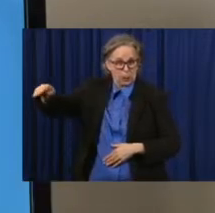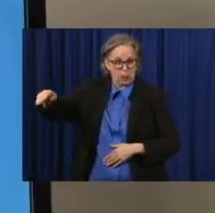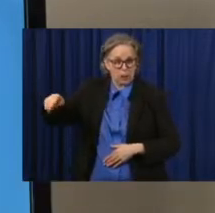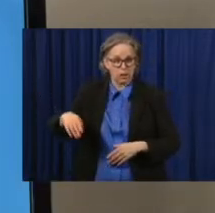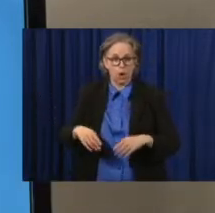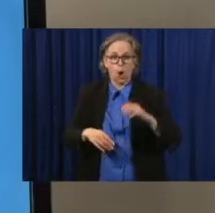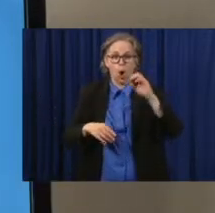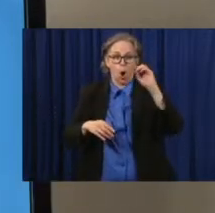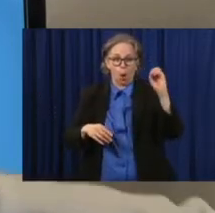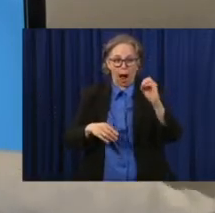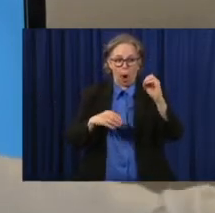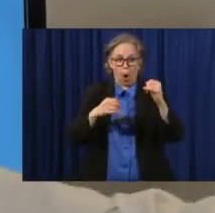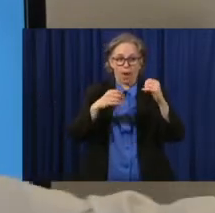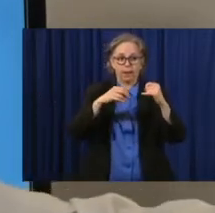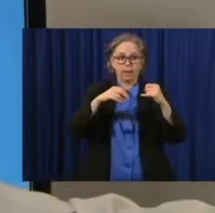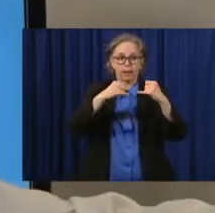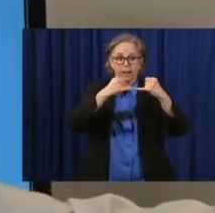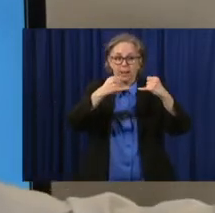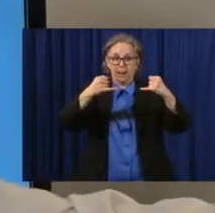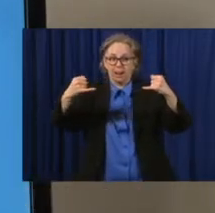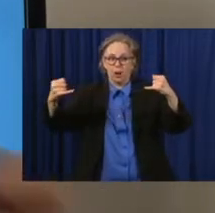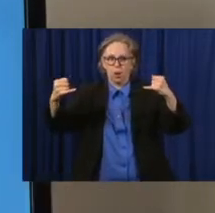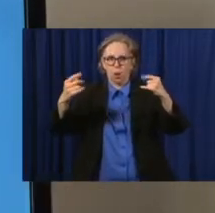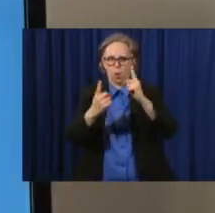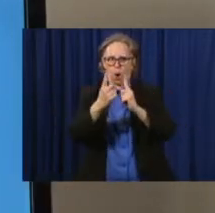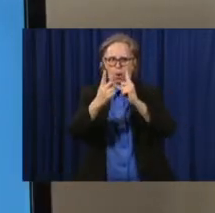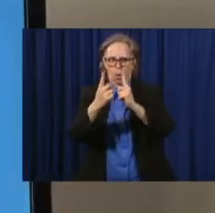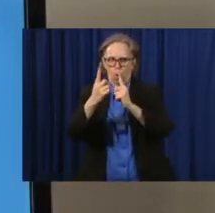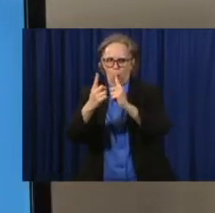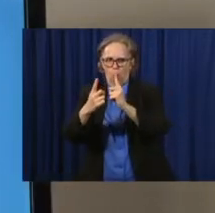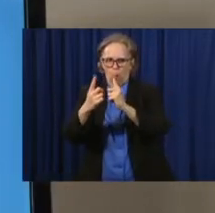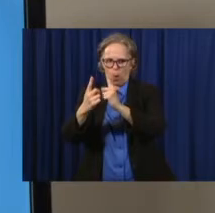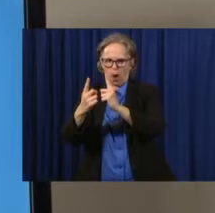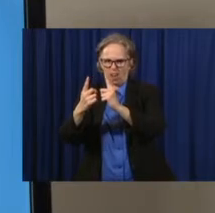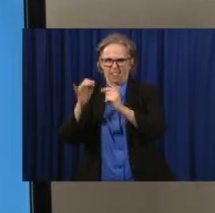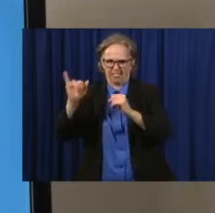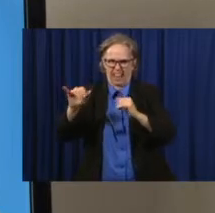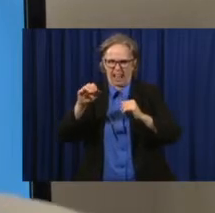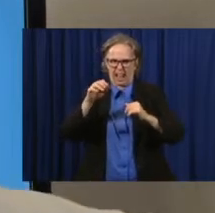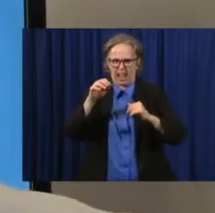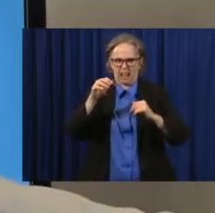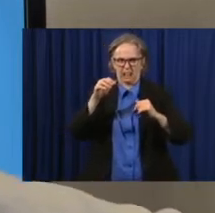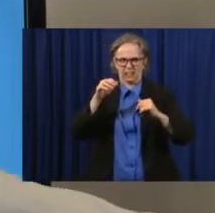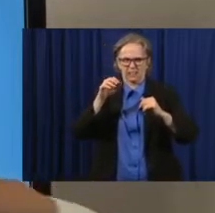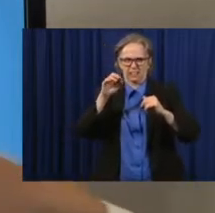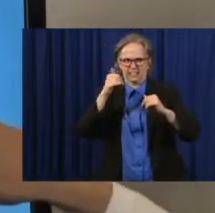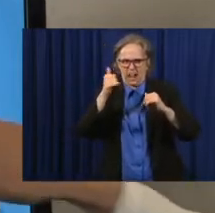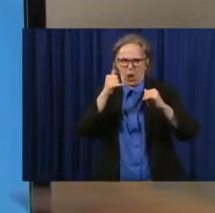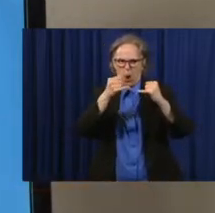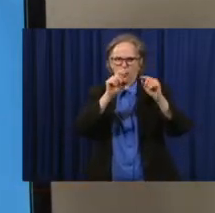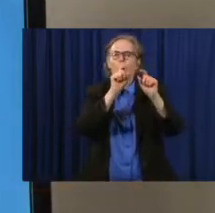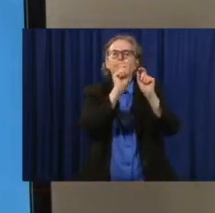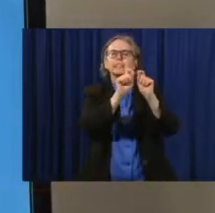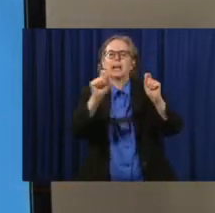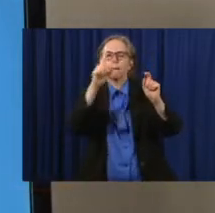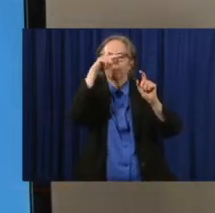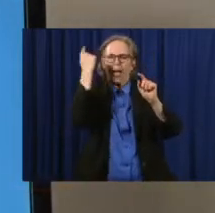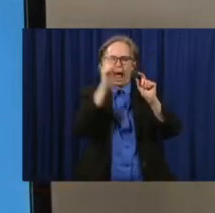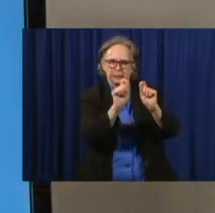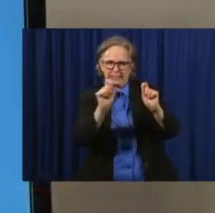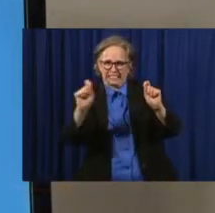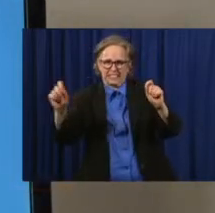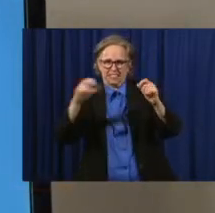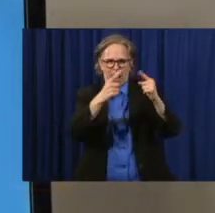is a 1-to-1 person spread. We came originally up from about 2 to 2.3 in Ohio and drop down. We actually follow